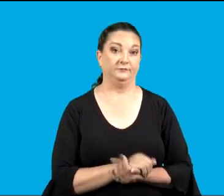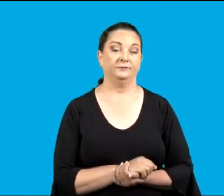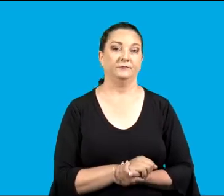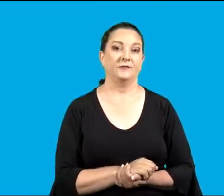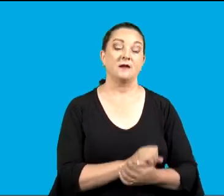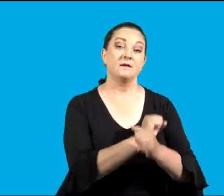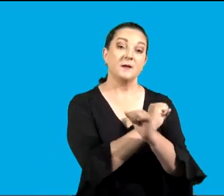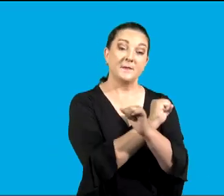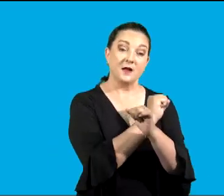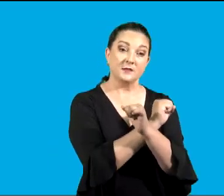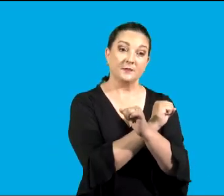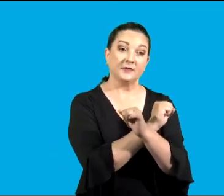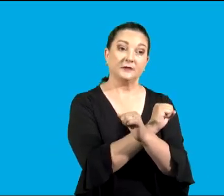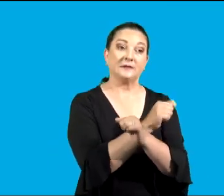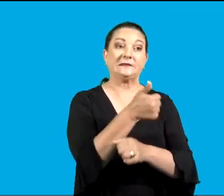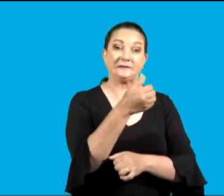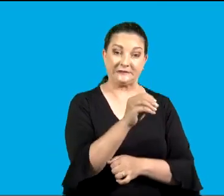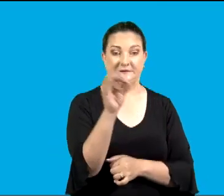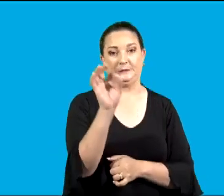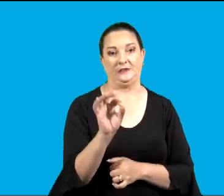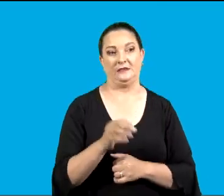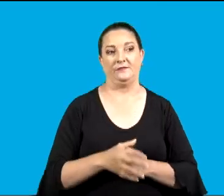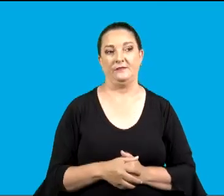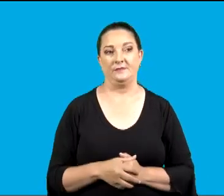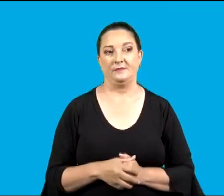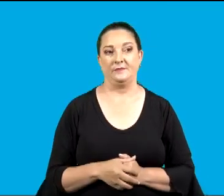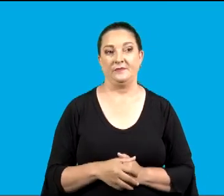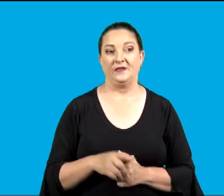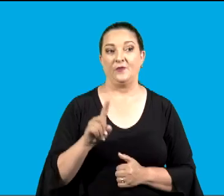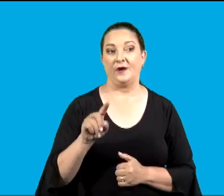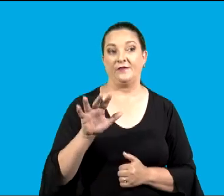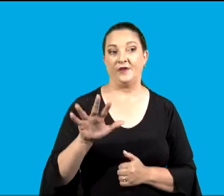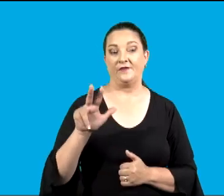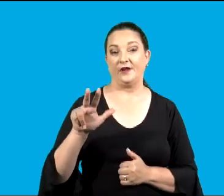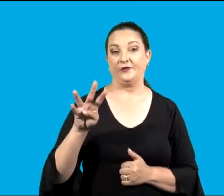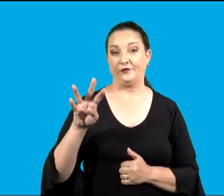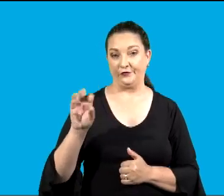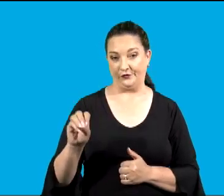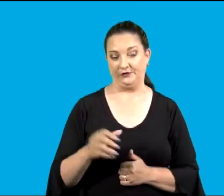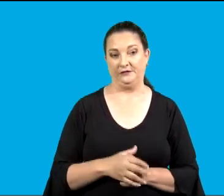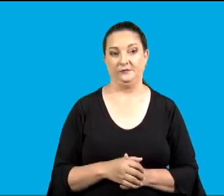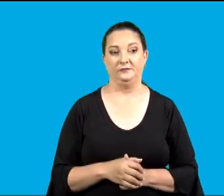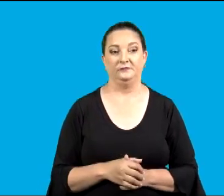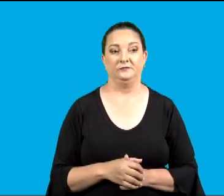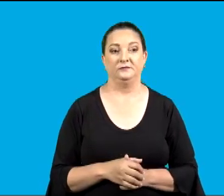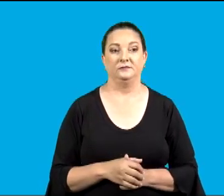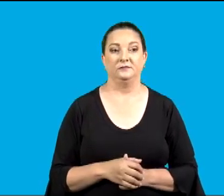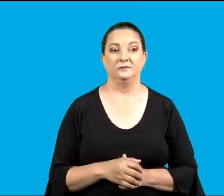26,400, multiply that by 60%. That is 15,840.